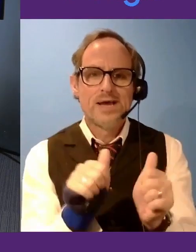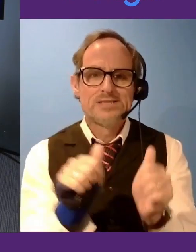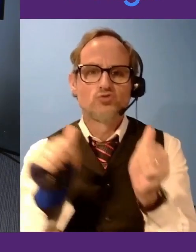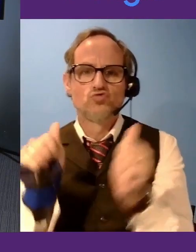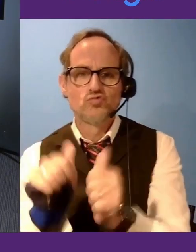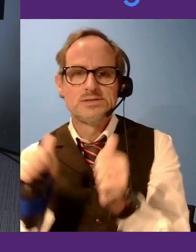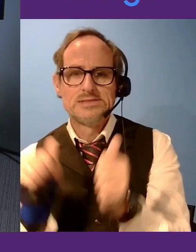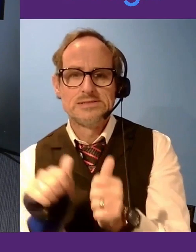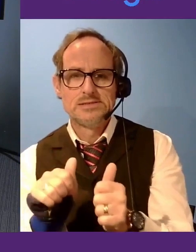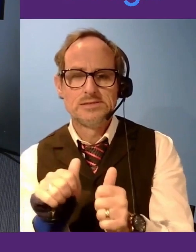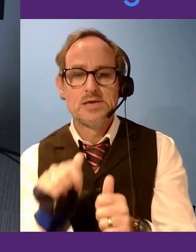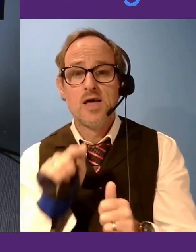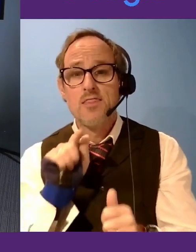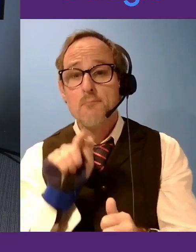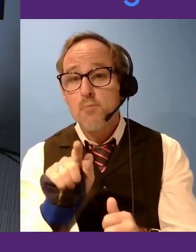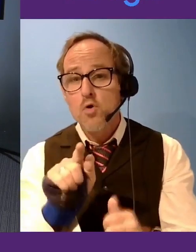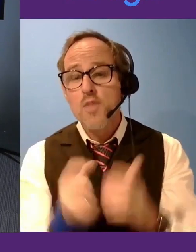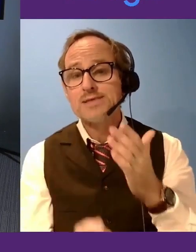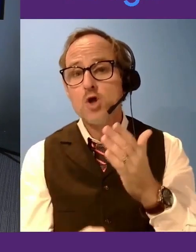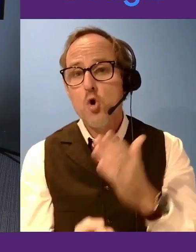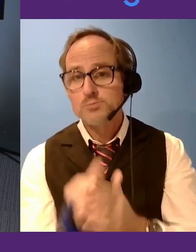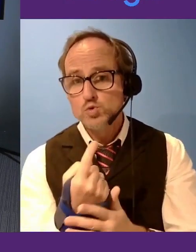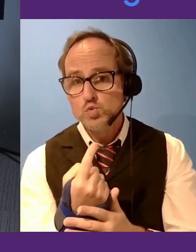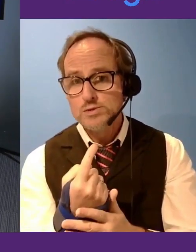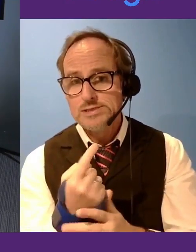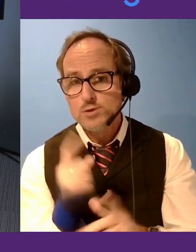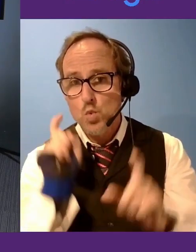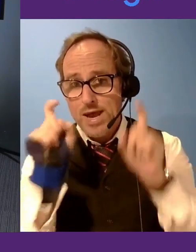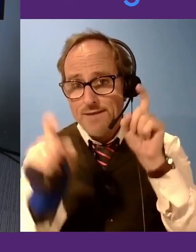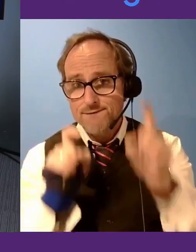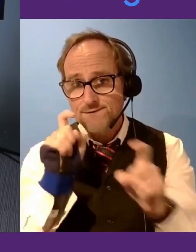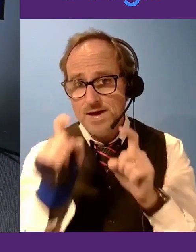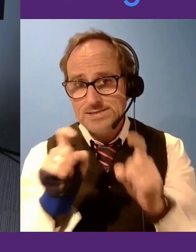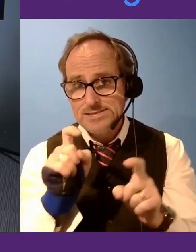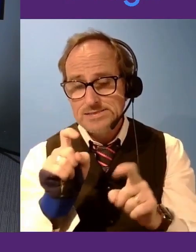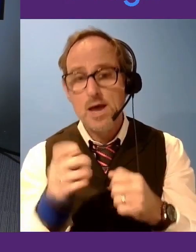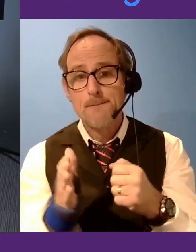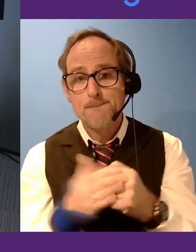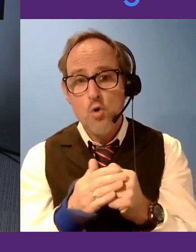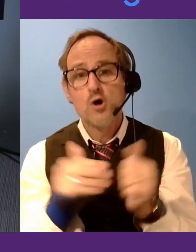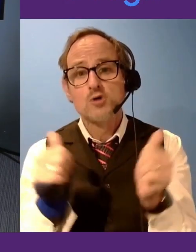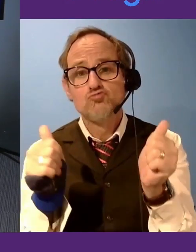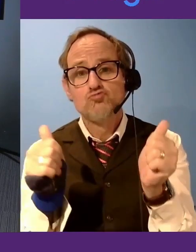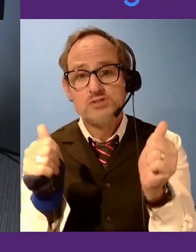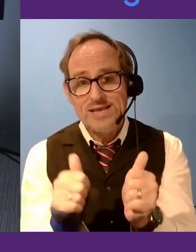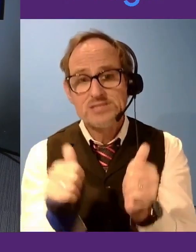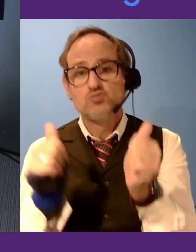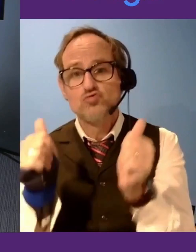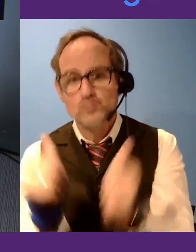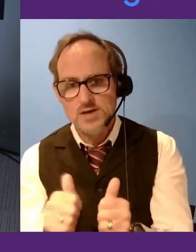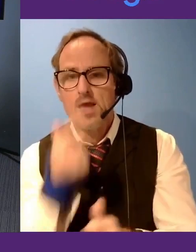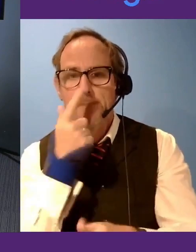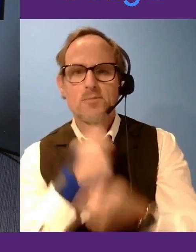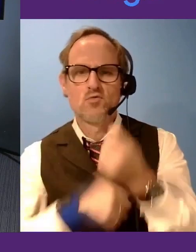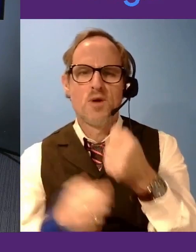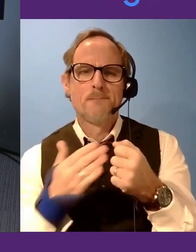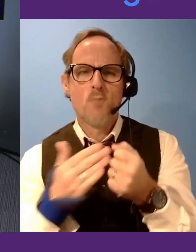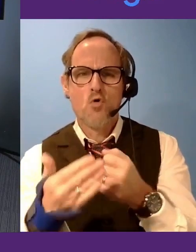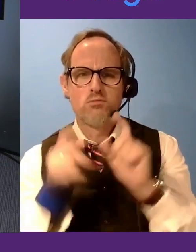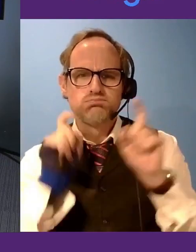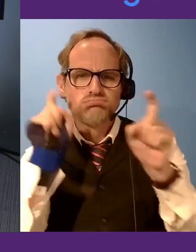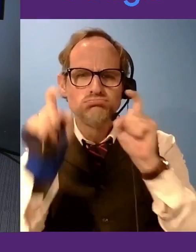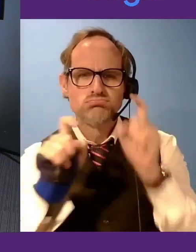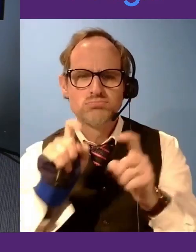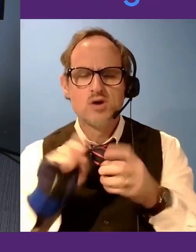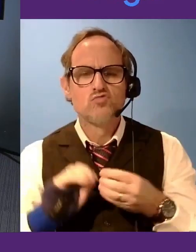an opportunity to innovate. The more constraints you get, the more creative at the end you can get. And that is a big point that we don't